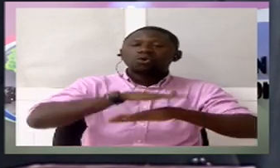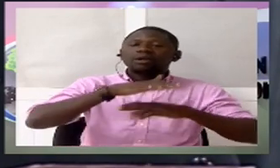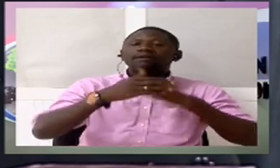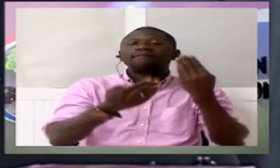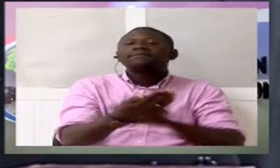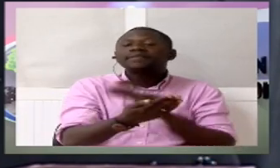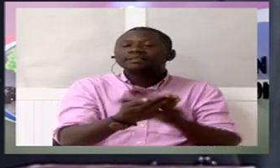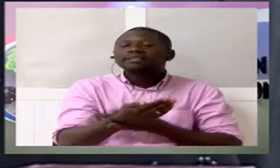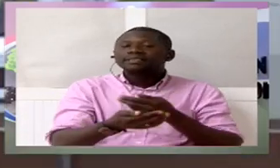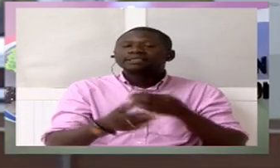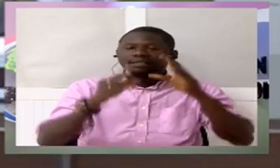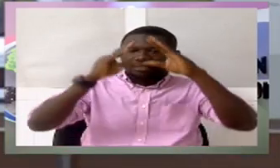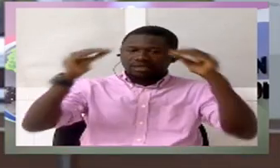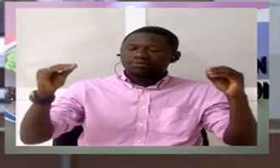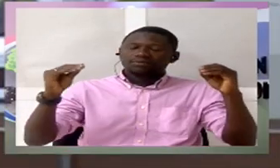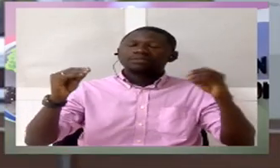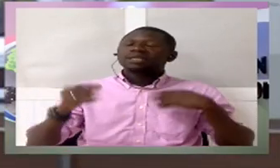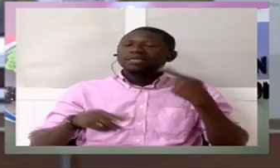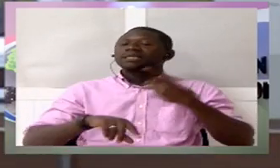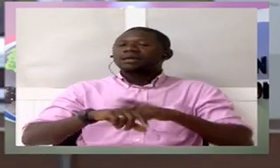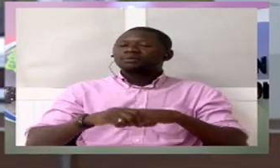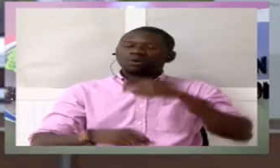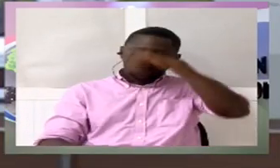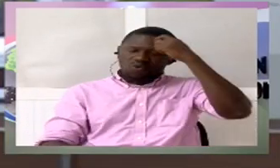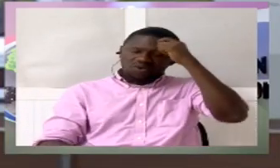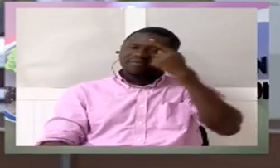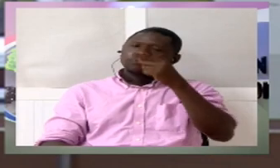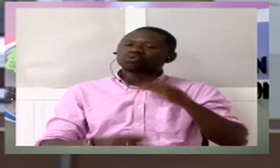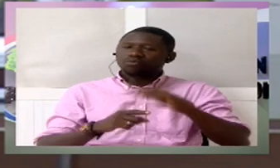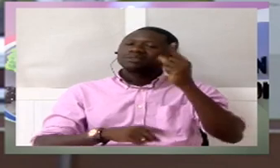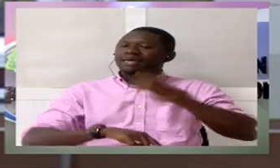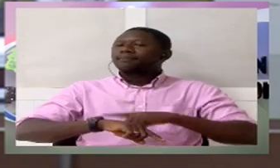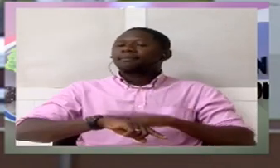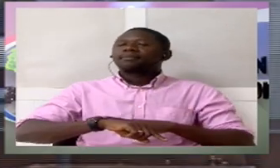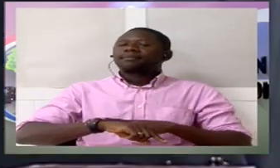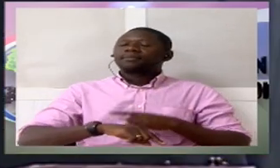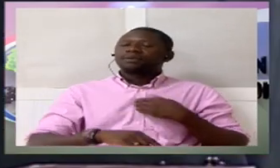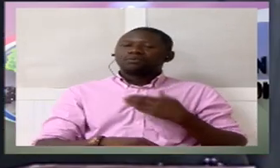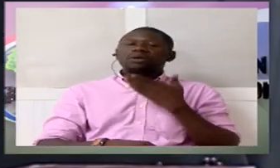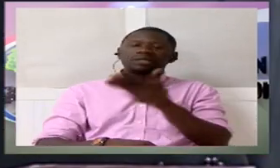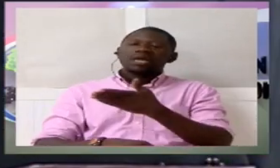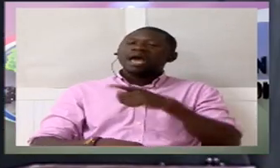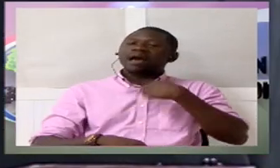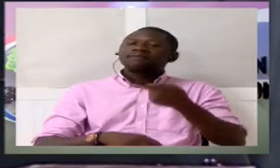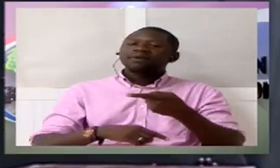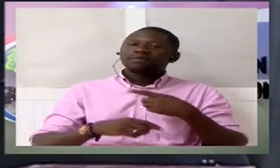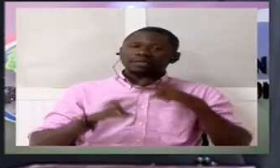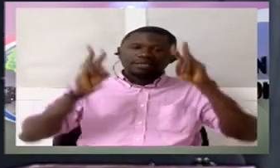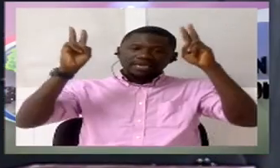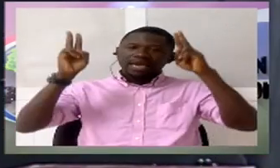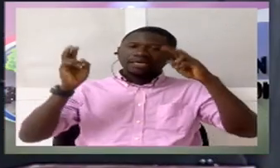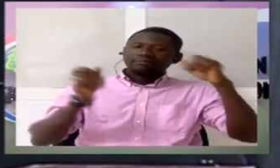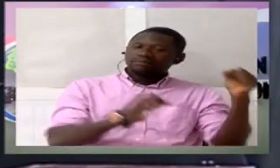fisheries. Kai do kukiji for some time. He said he worked there for some time. And abe wolto den ni moli bankota yaya jaminala